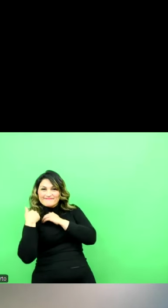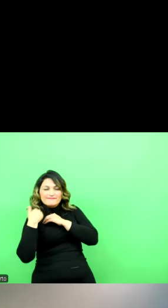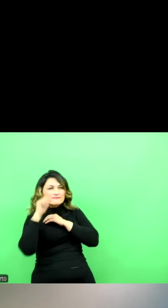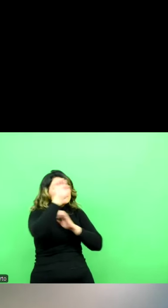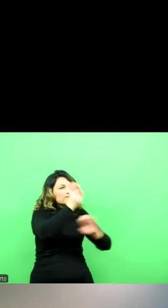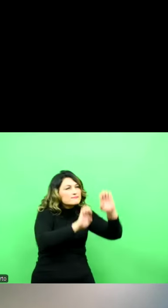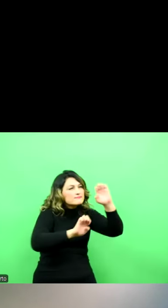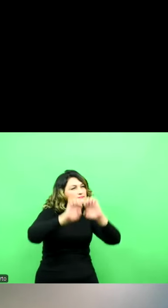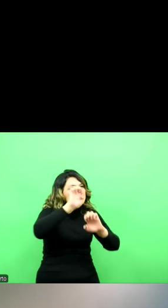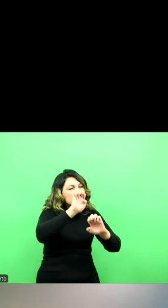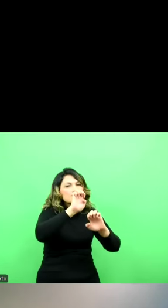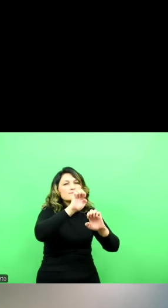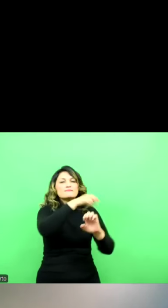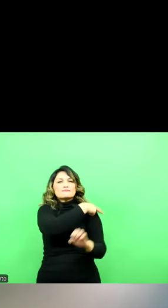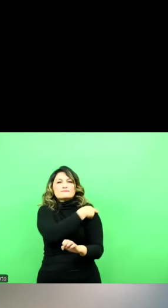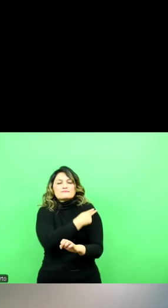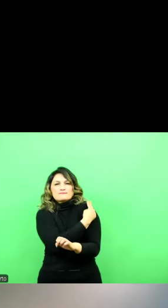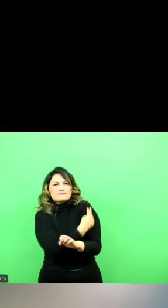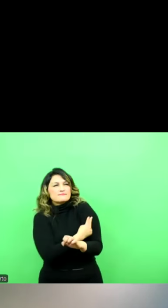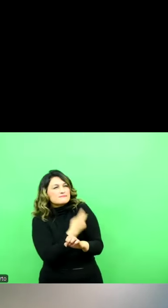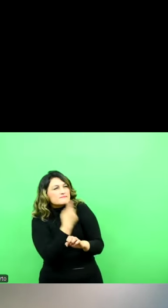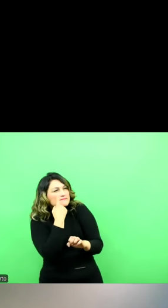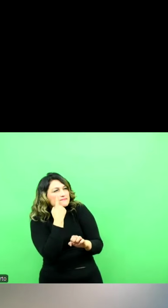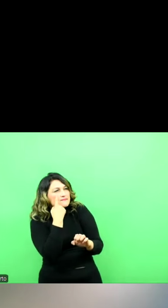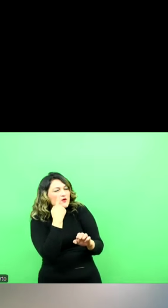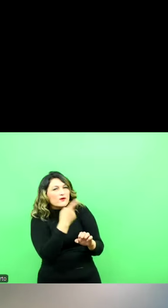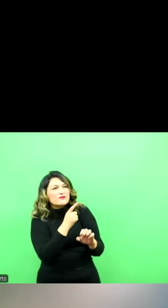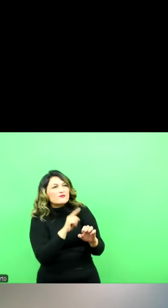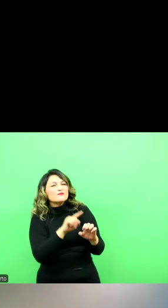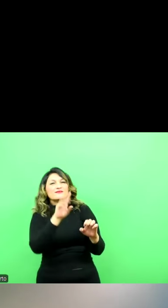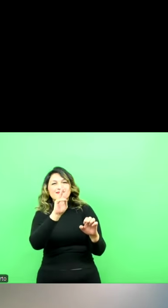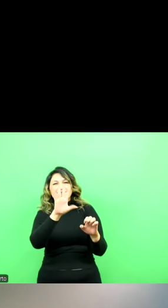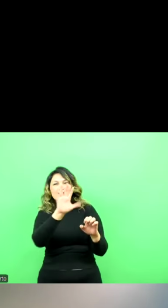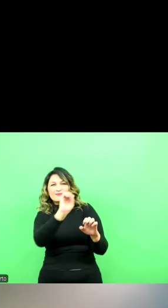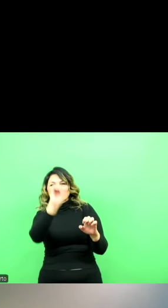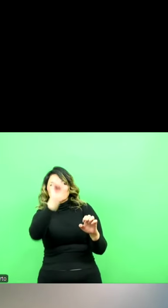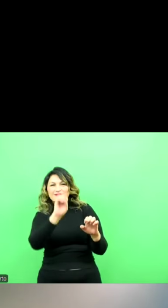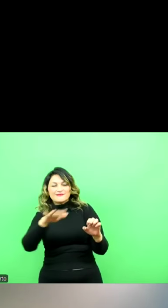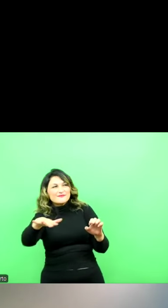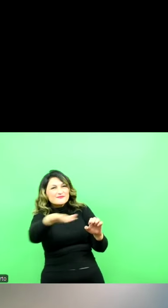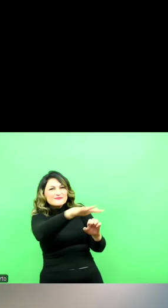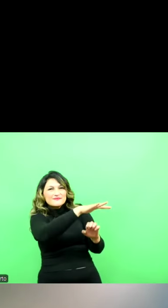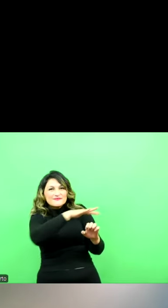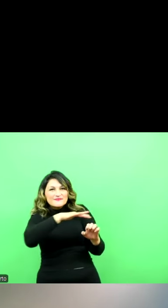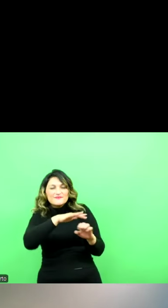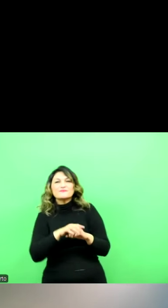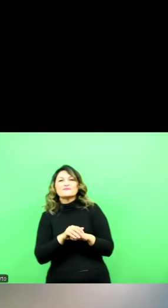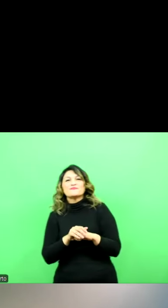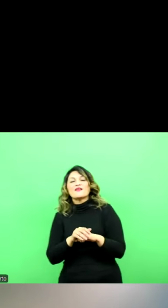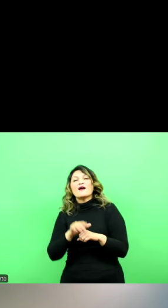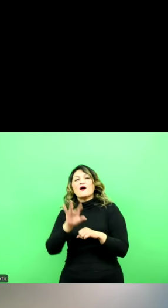24 of them were labeled as potentially excluding,